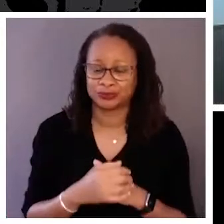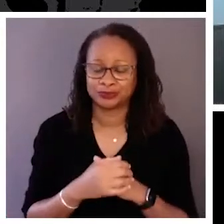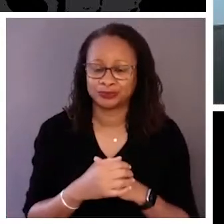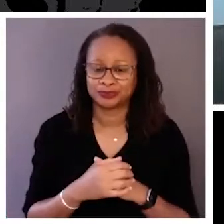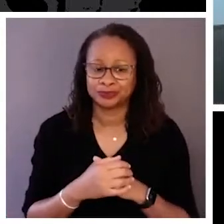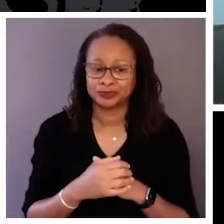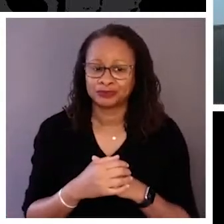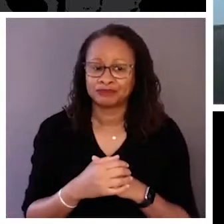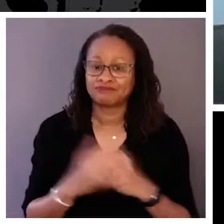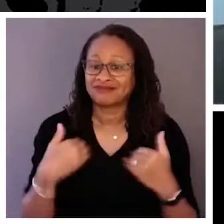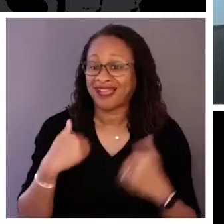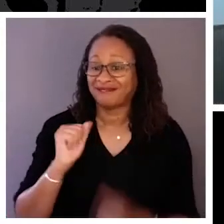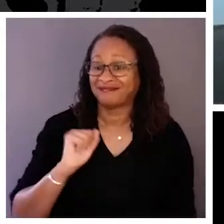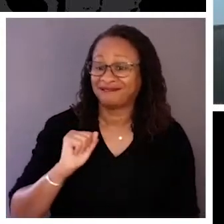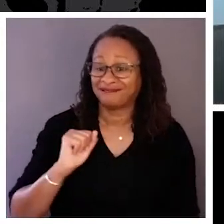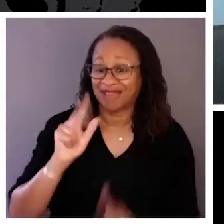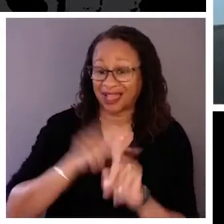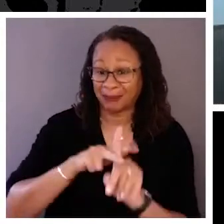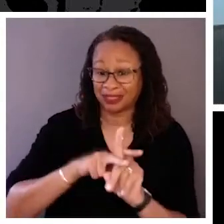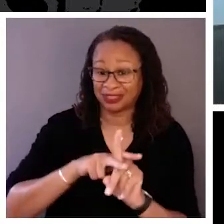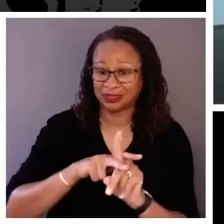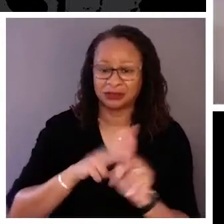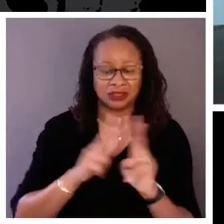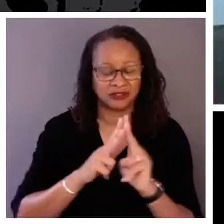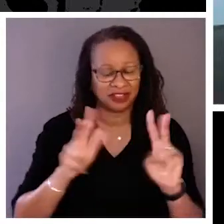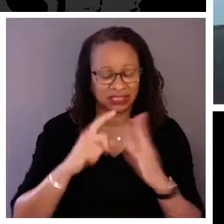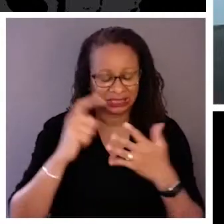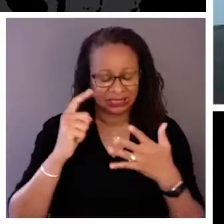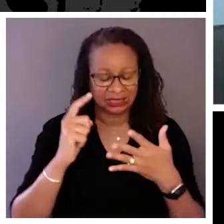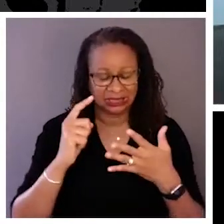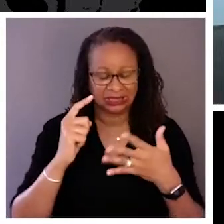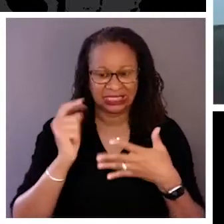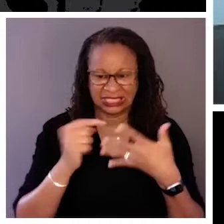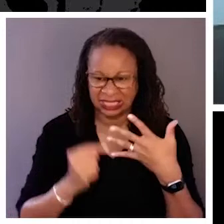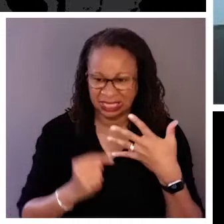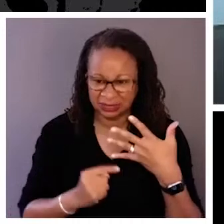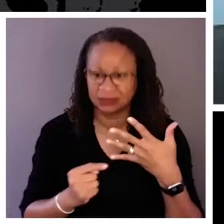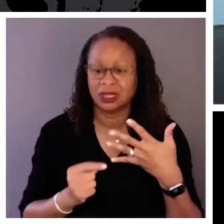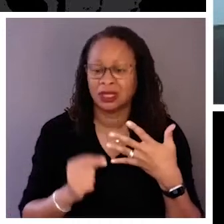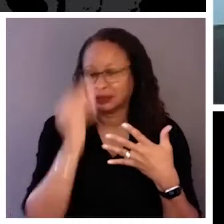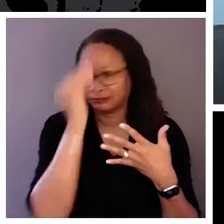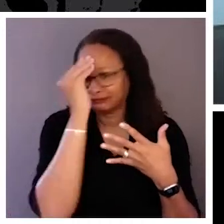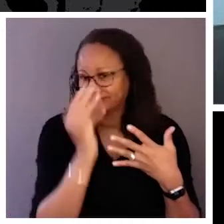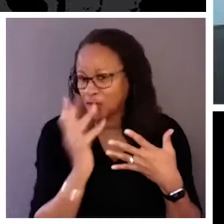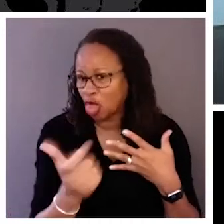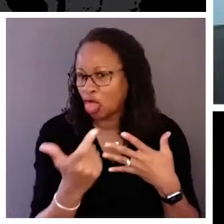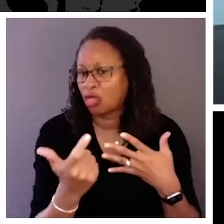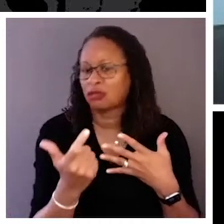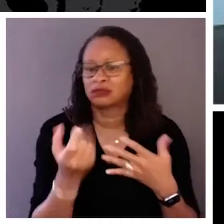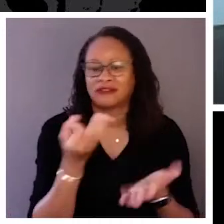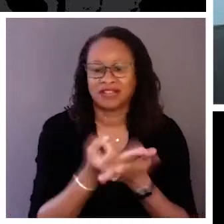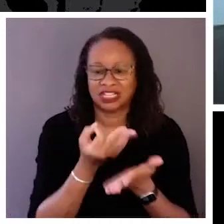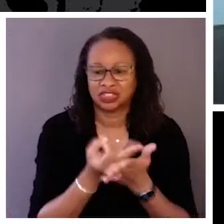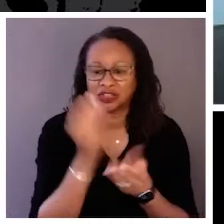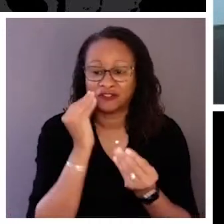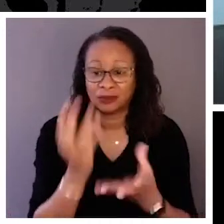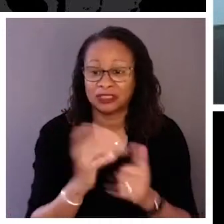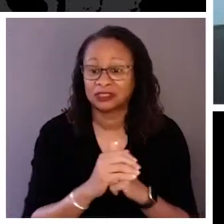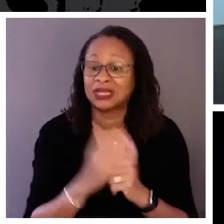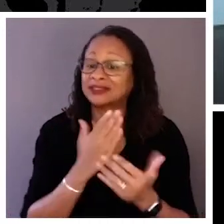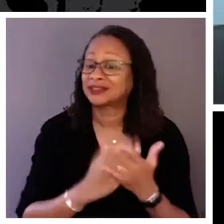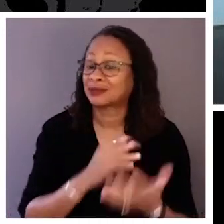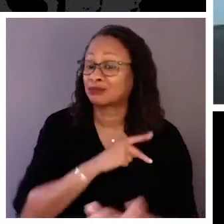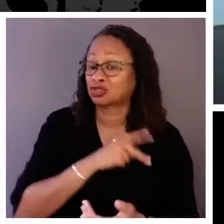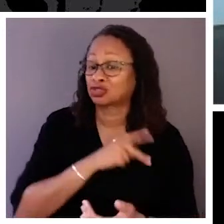an application. It's rather involved because you have to disclose all of your financial information and some personal